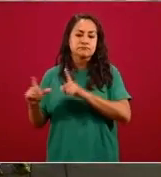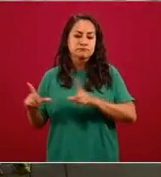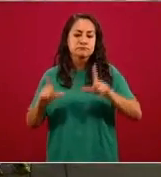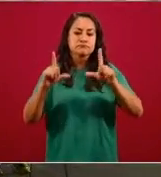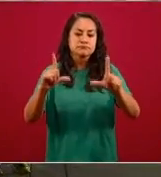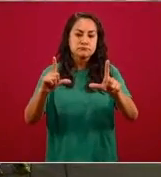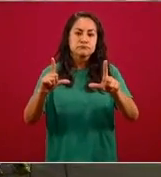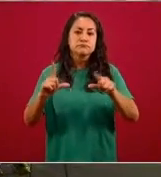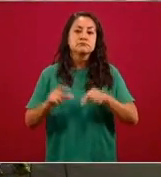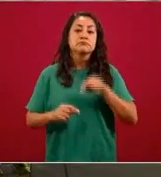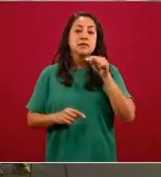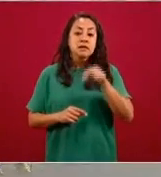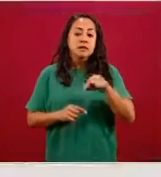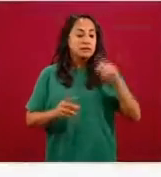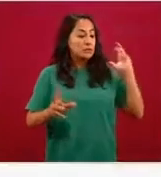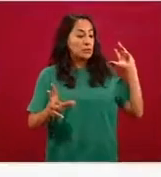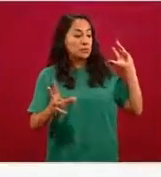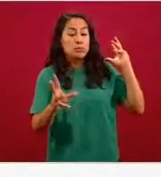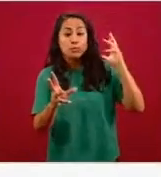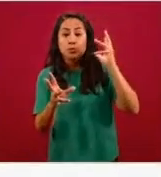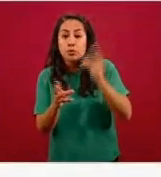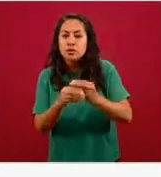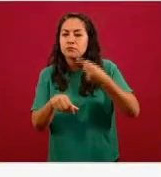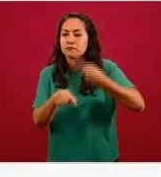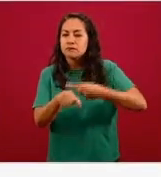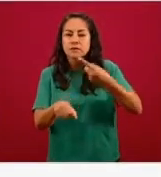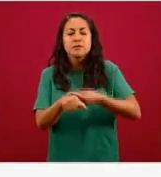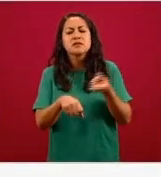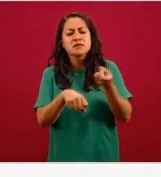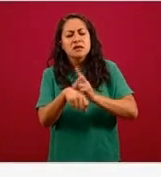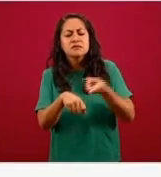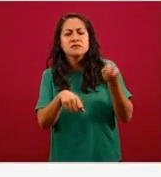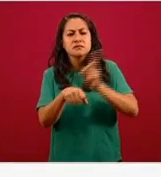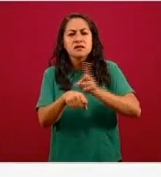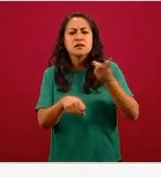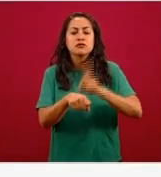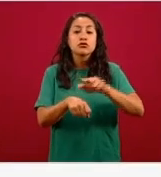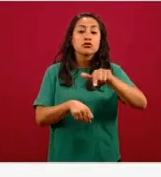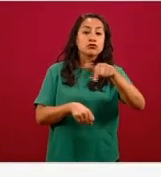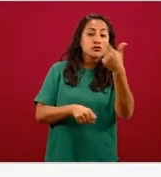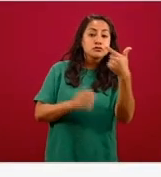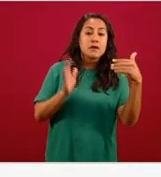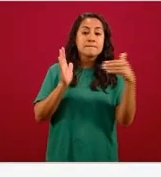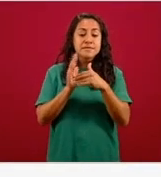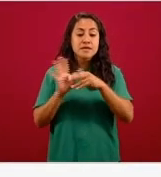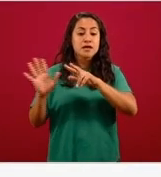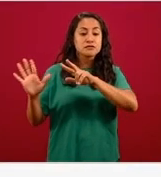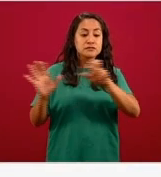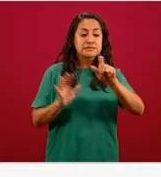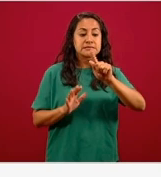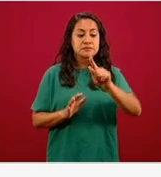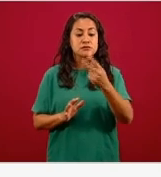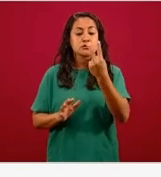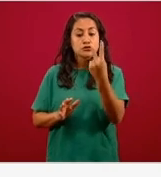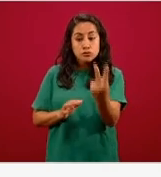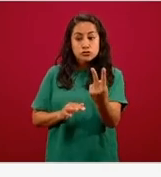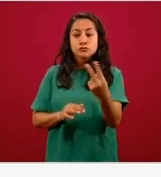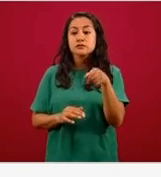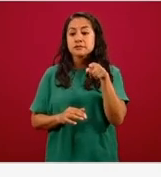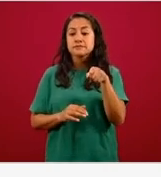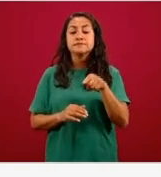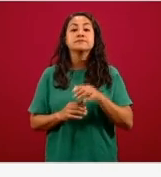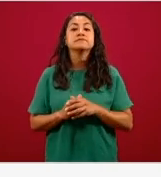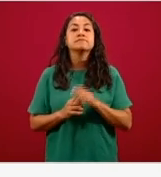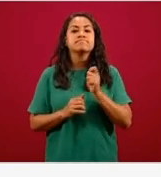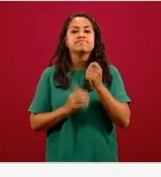we take into account the suspect cases, because then we know there is an important number of suspect cases that could be